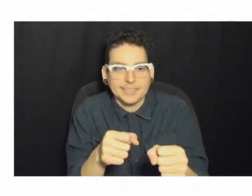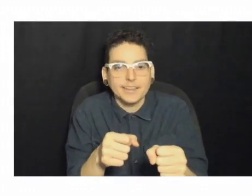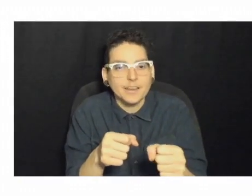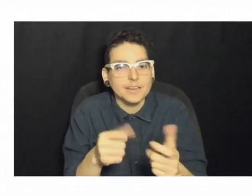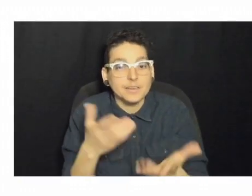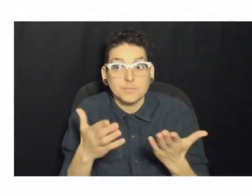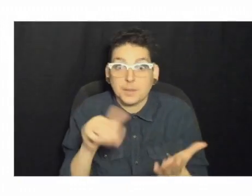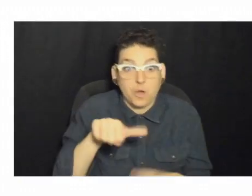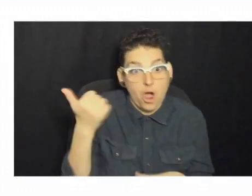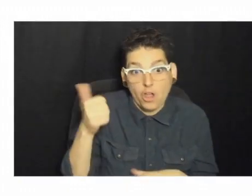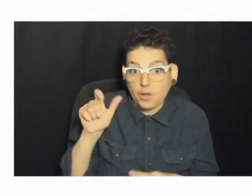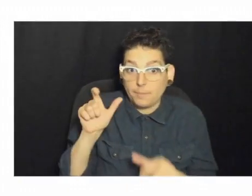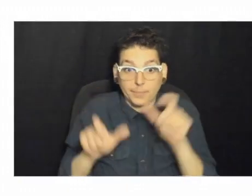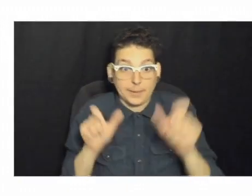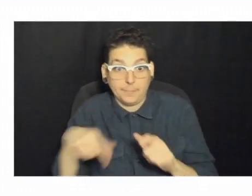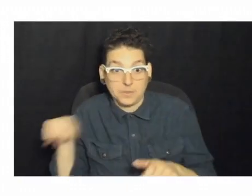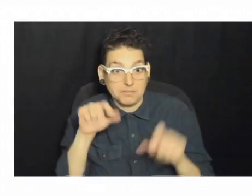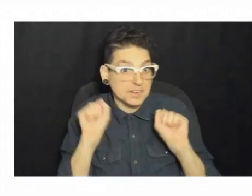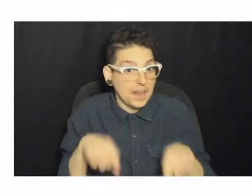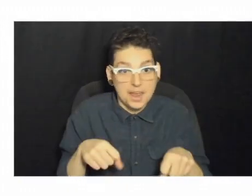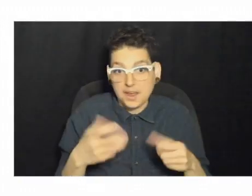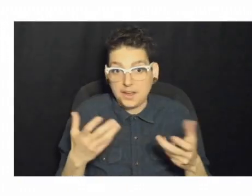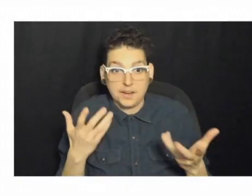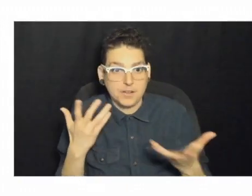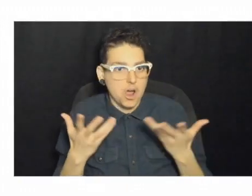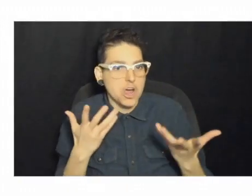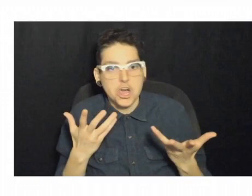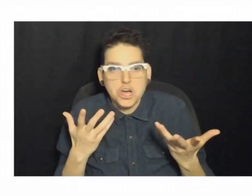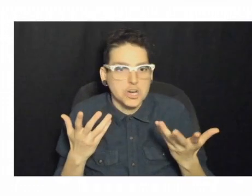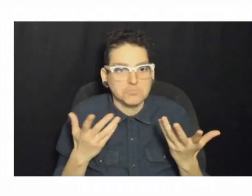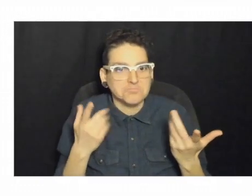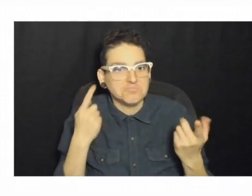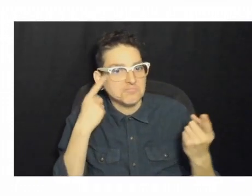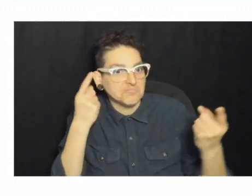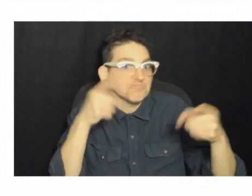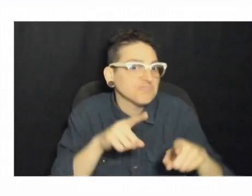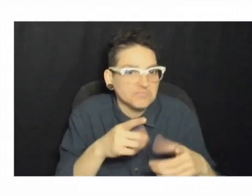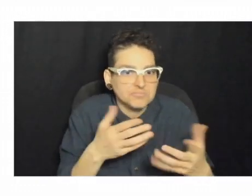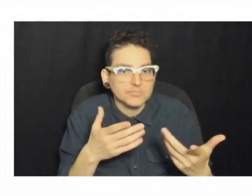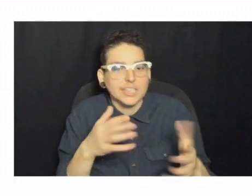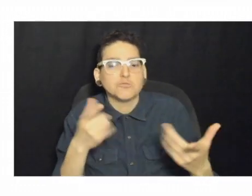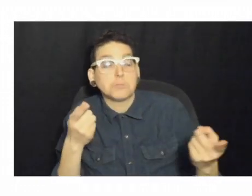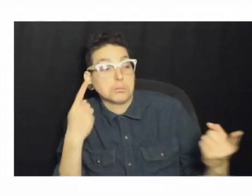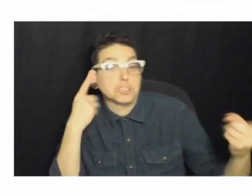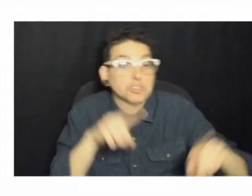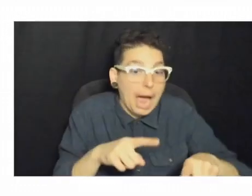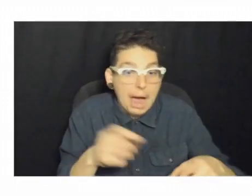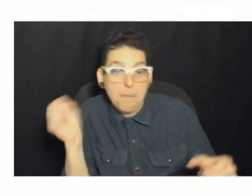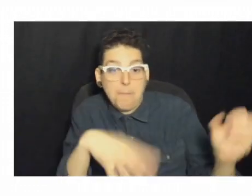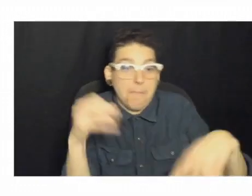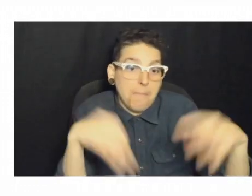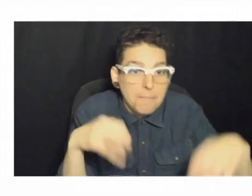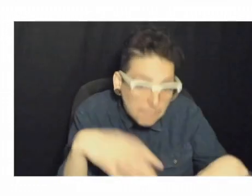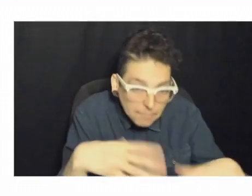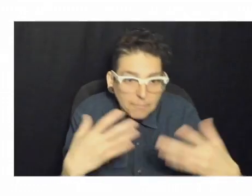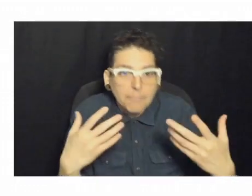but I think the resource question, given the